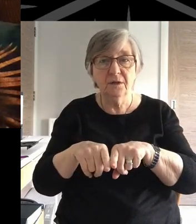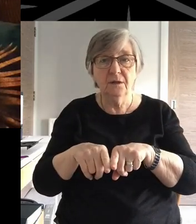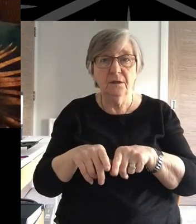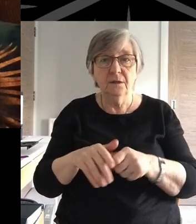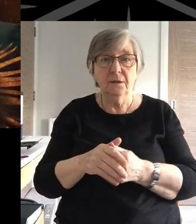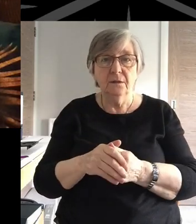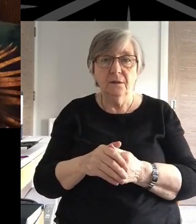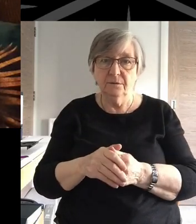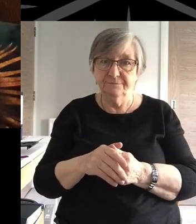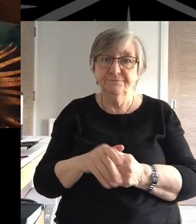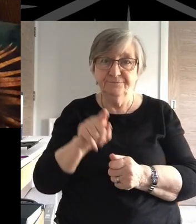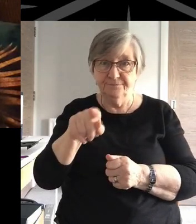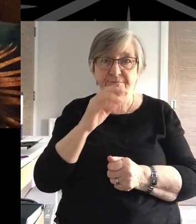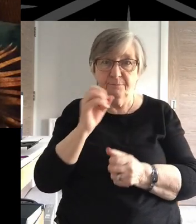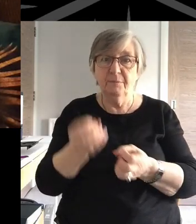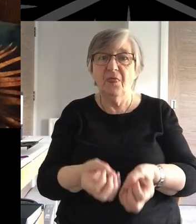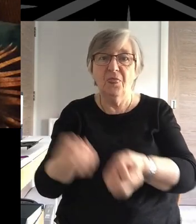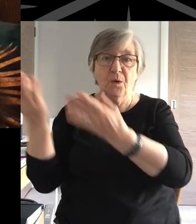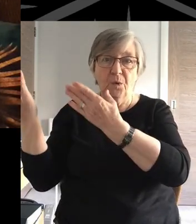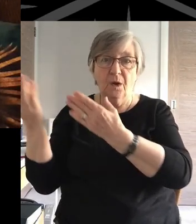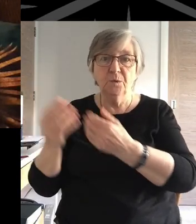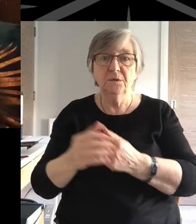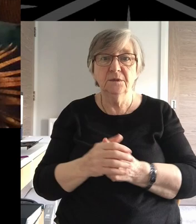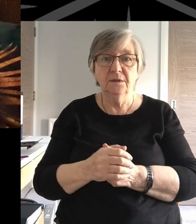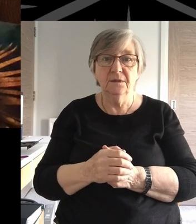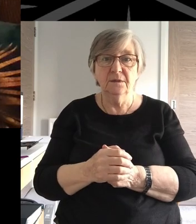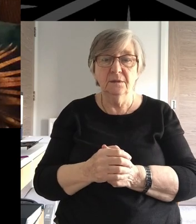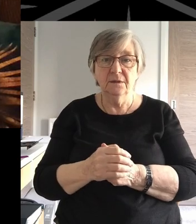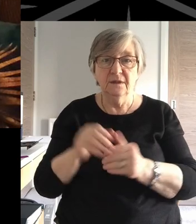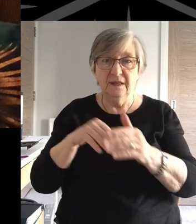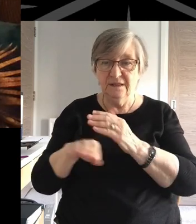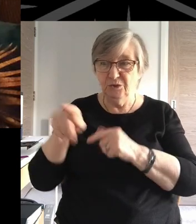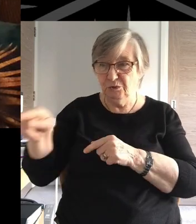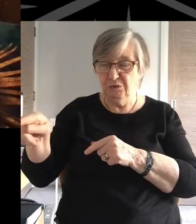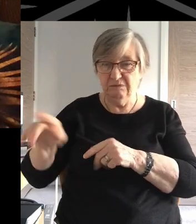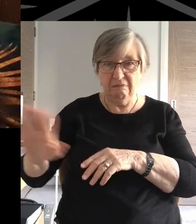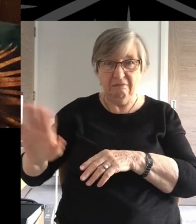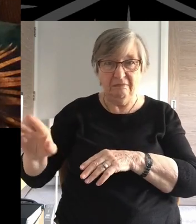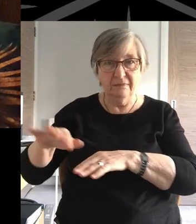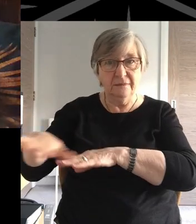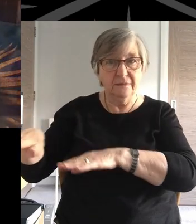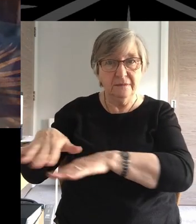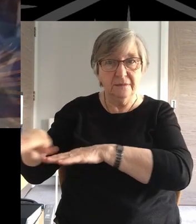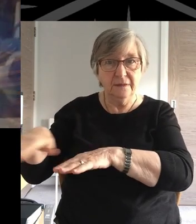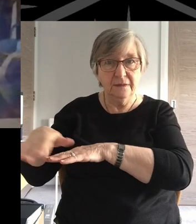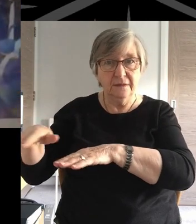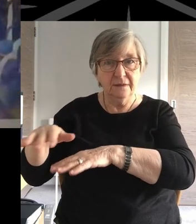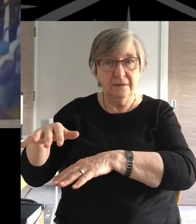Being thrown out into the